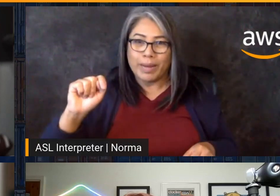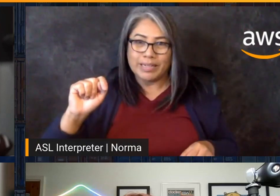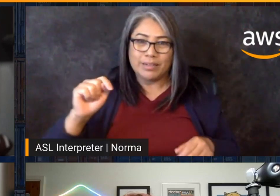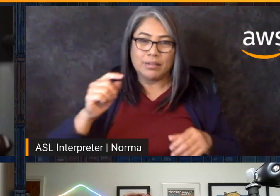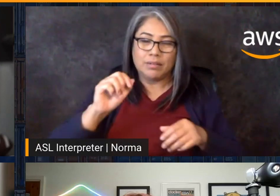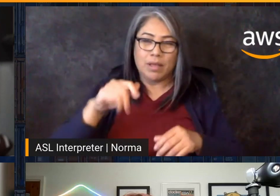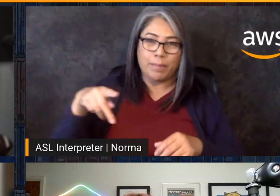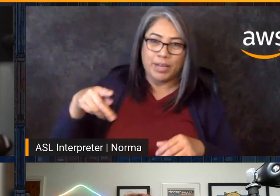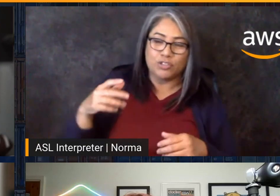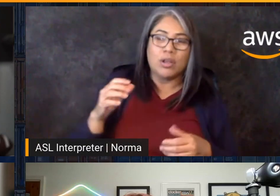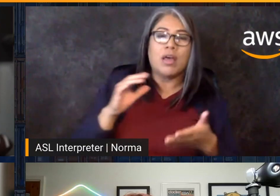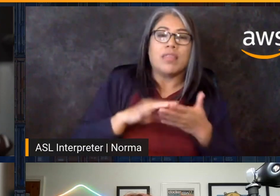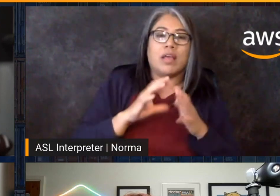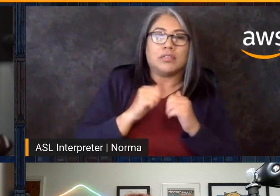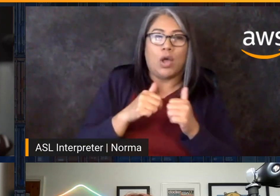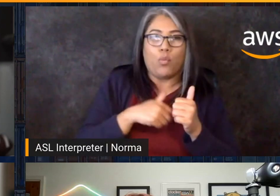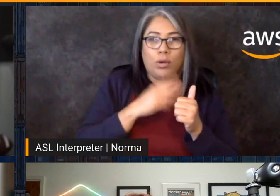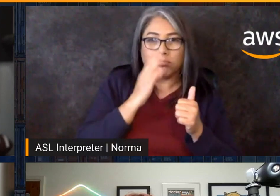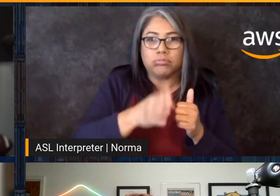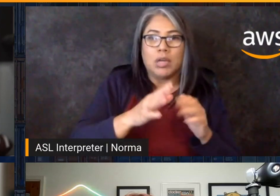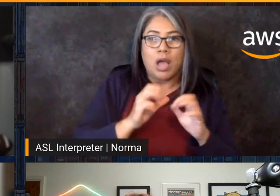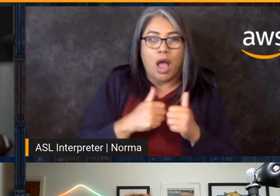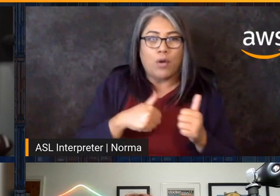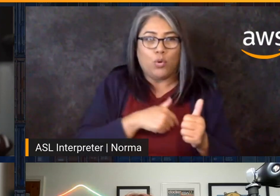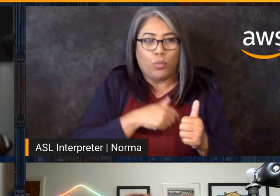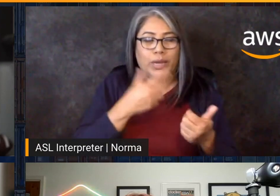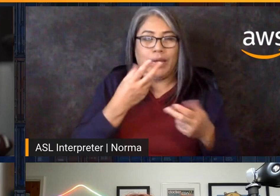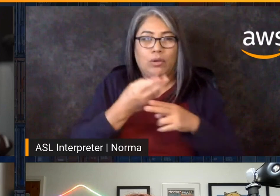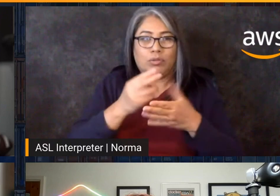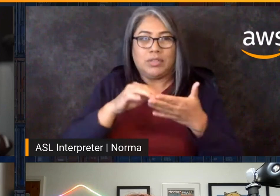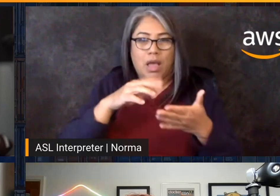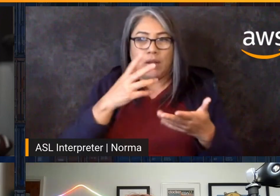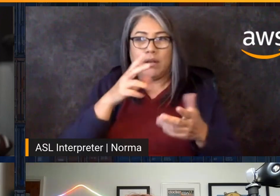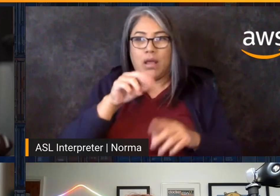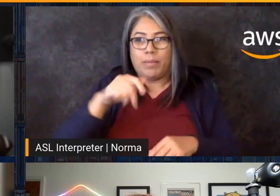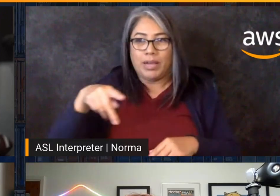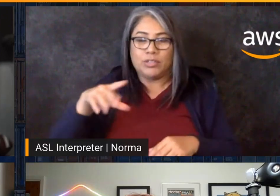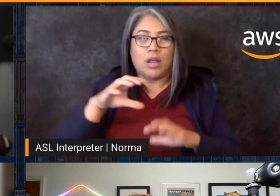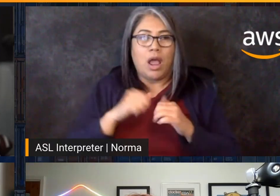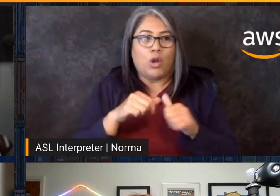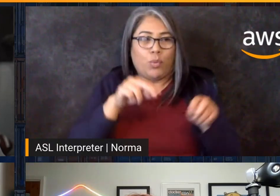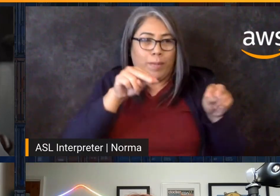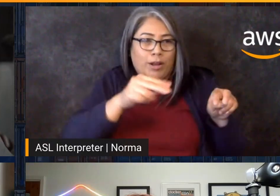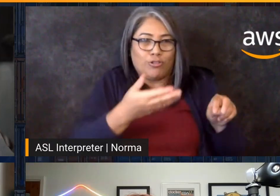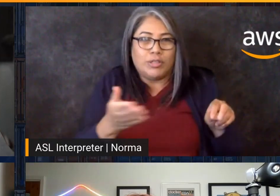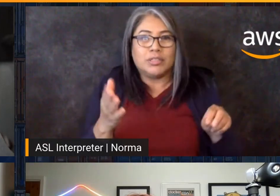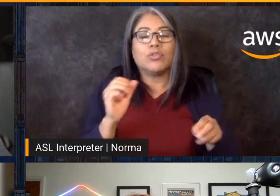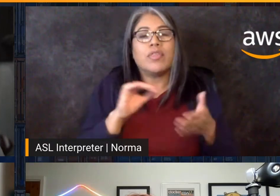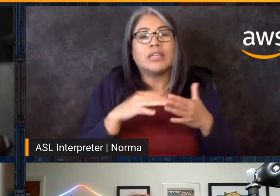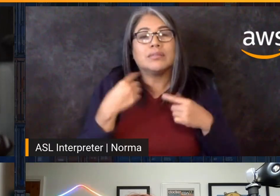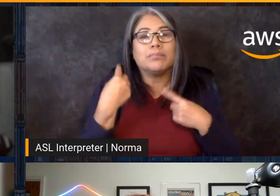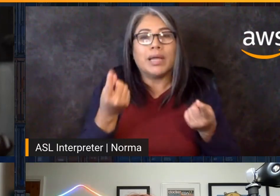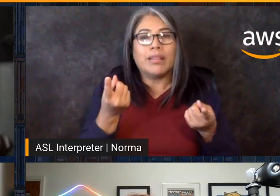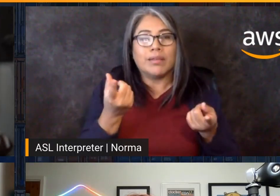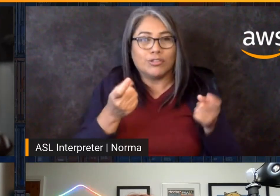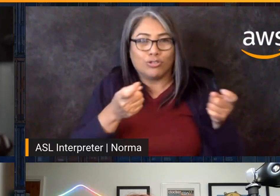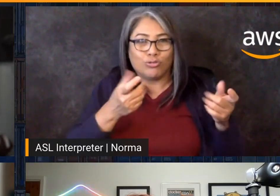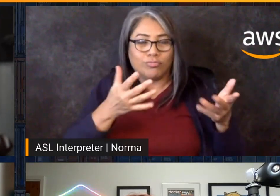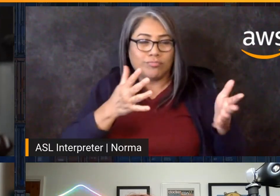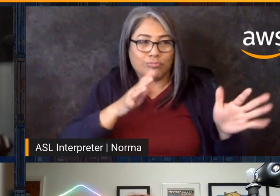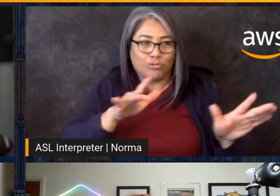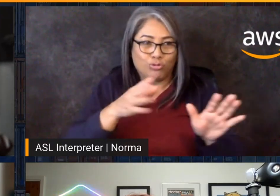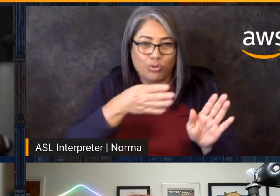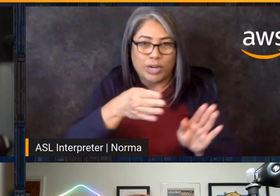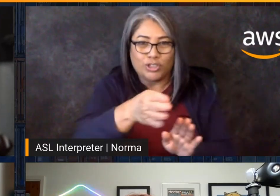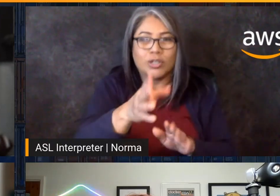think about, how do we instrument applications? How can we monitor these things? And that's been kind of the direction that, and we've done that over and over again,